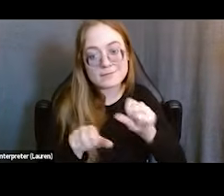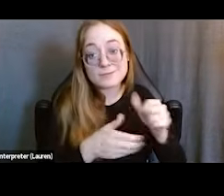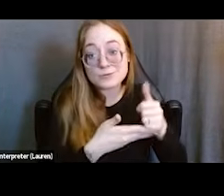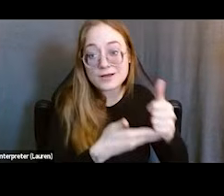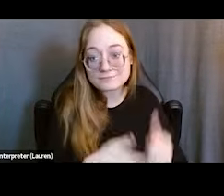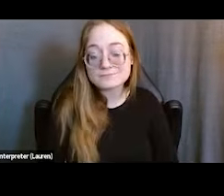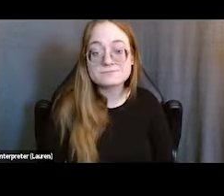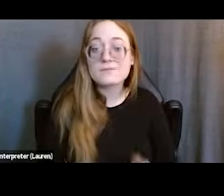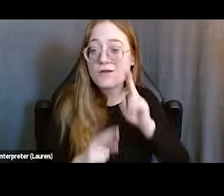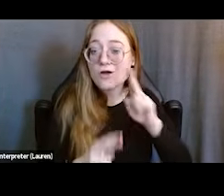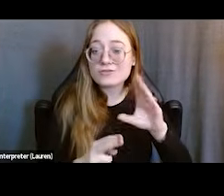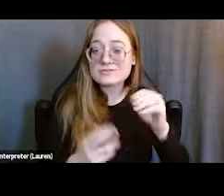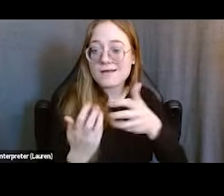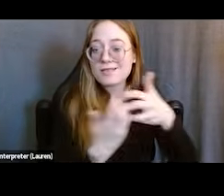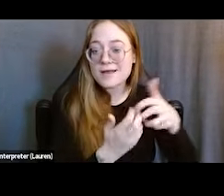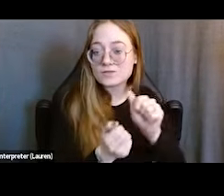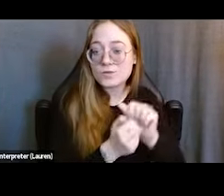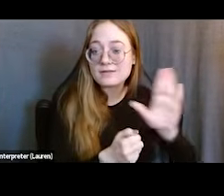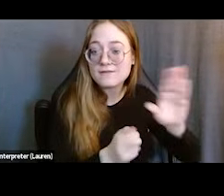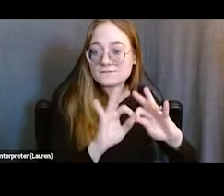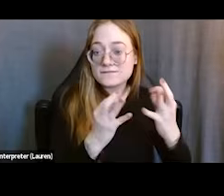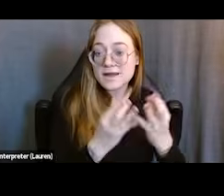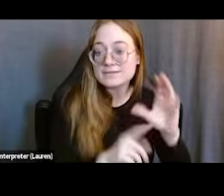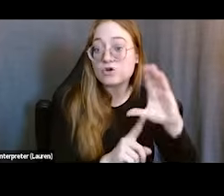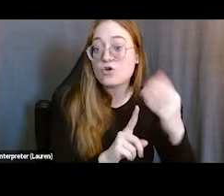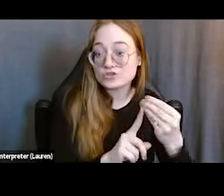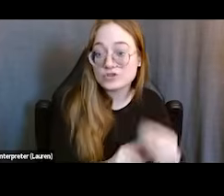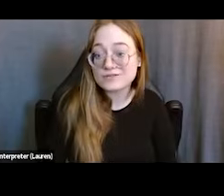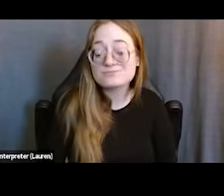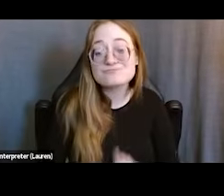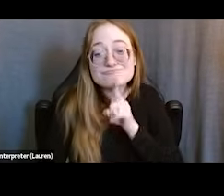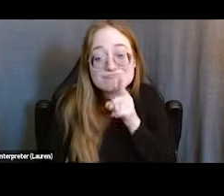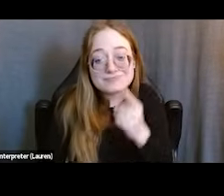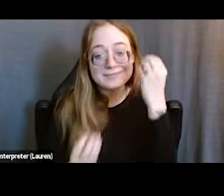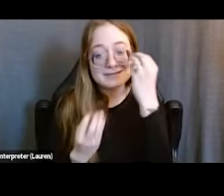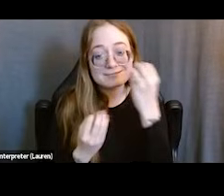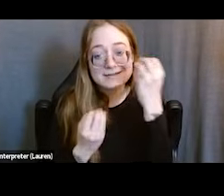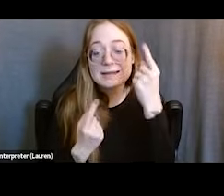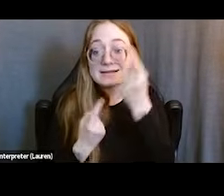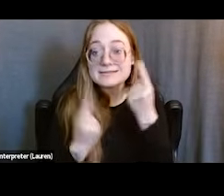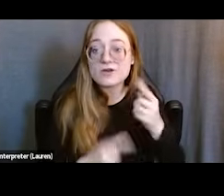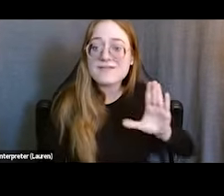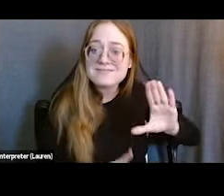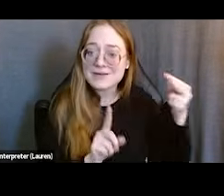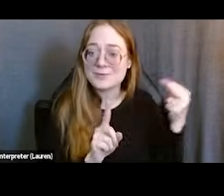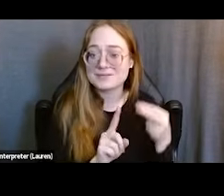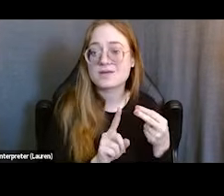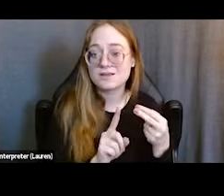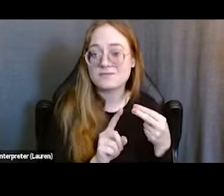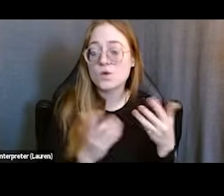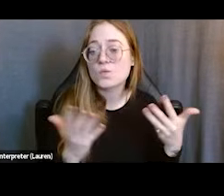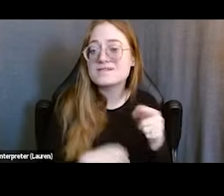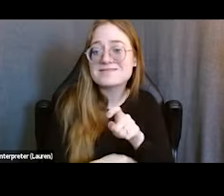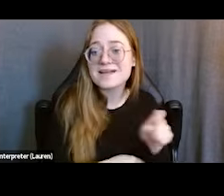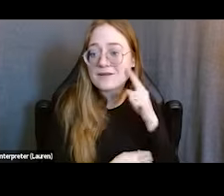and aligns with the family and the youth's culture. So we really take into consideration where young people are coming from and what is necessary